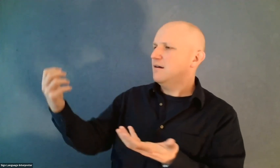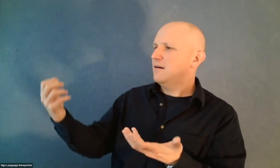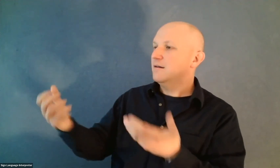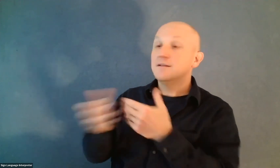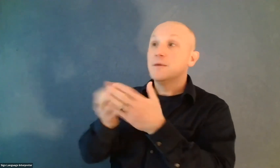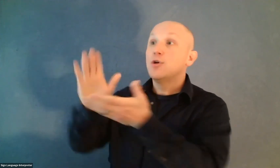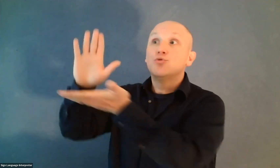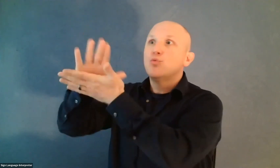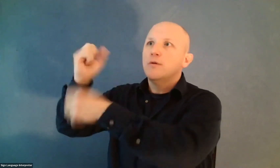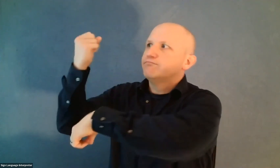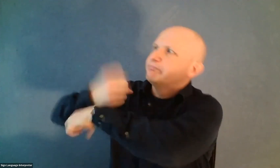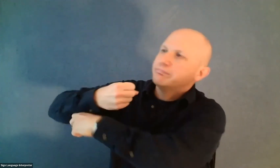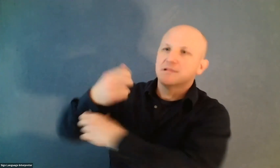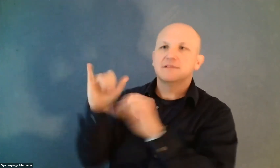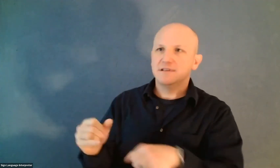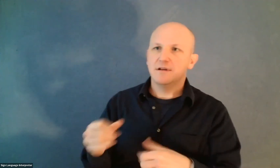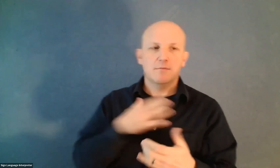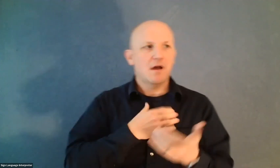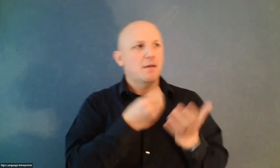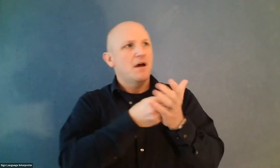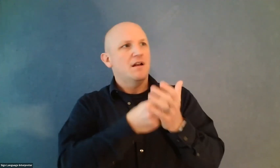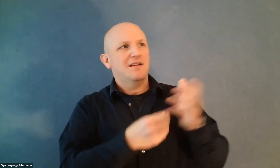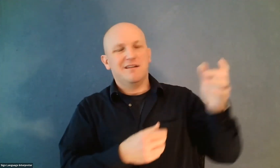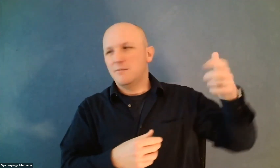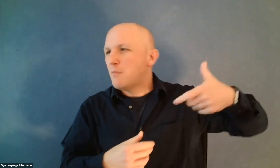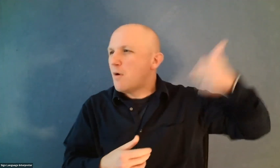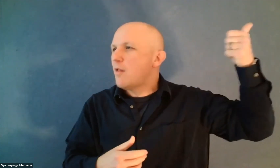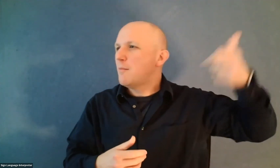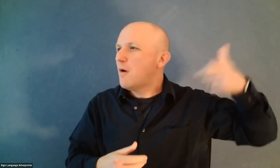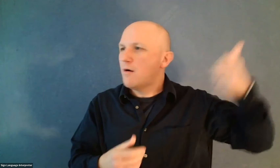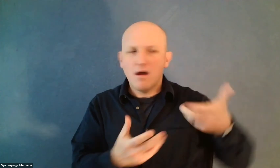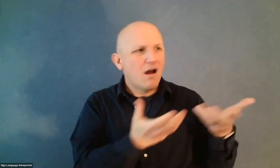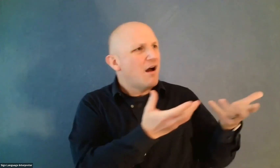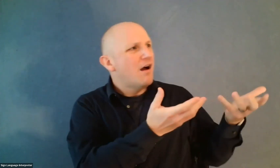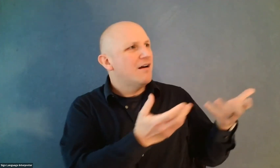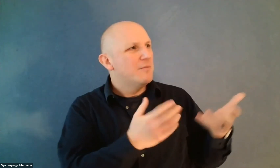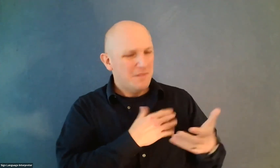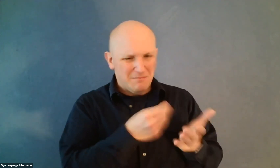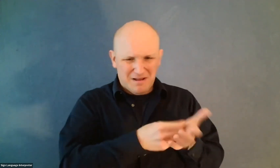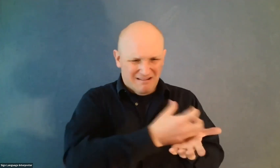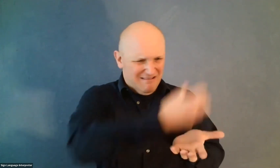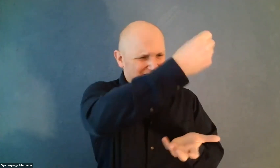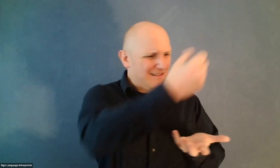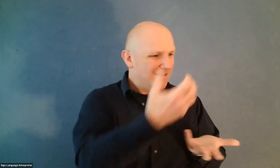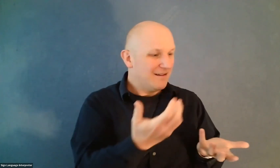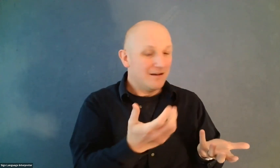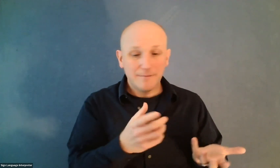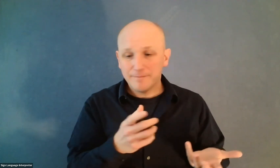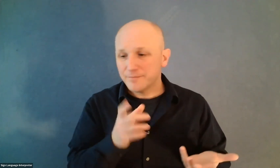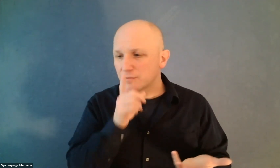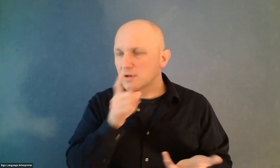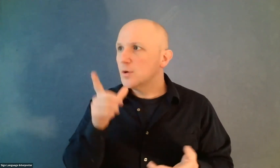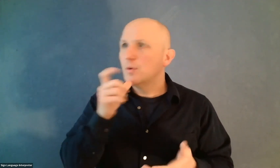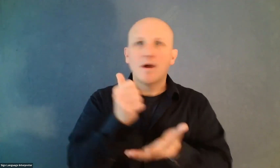it just felt like going through these situations, it just feel like it's nobody to turn to look at.